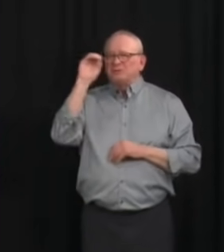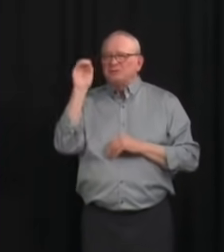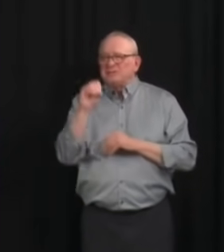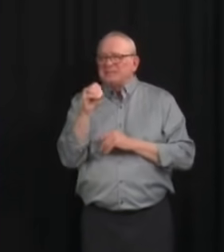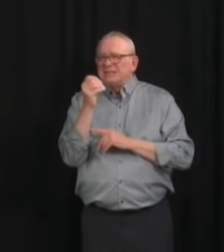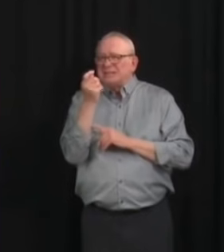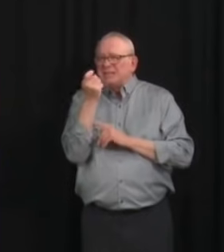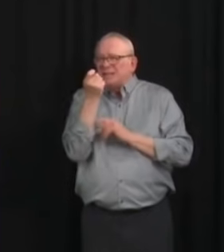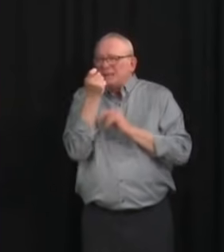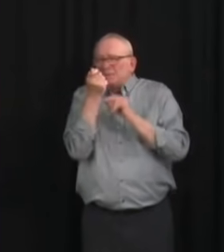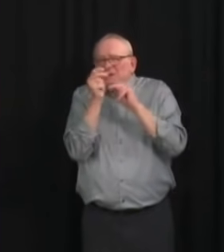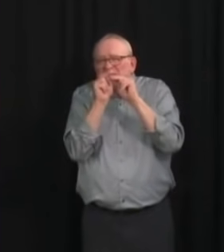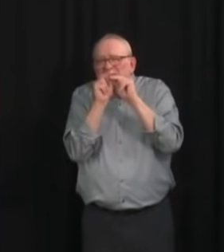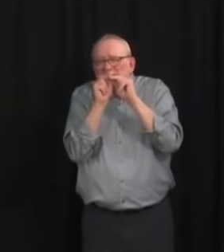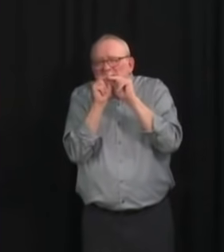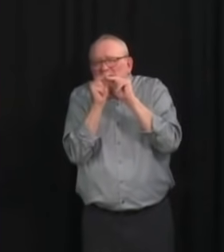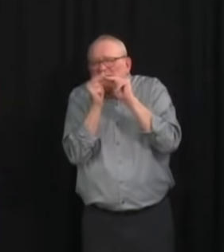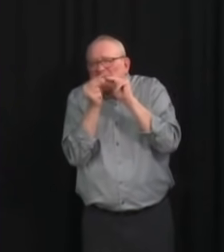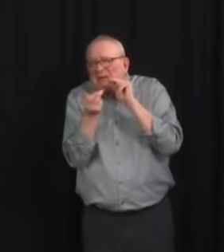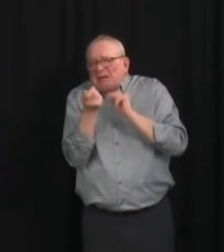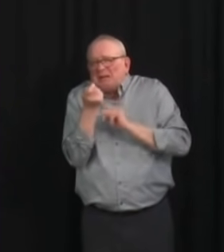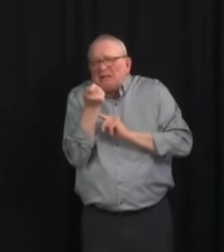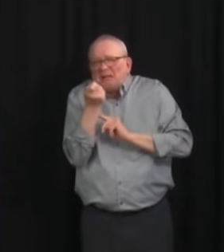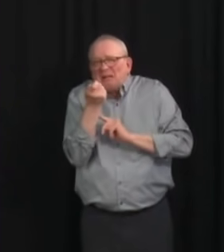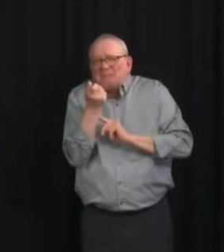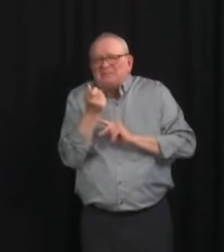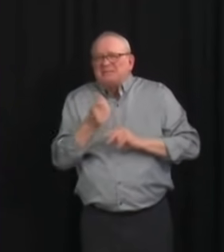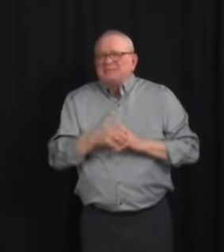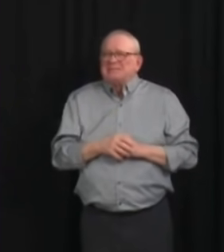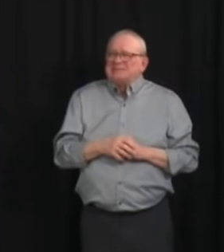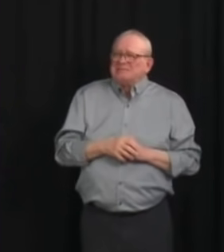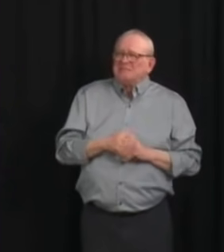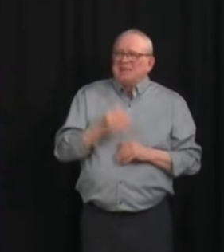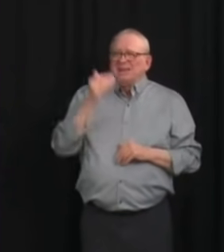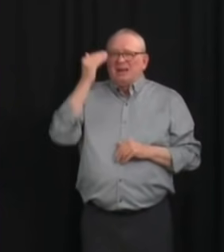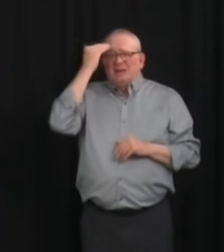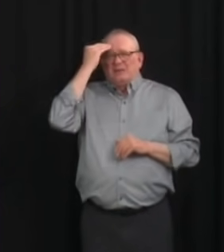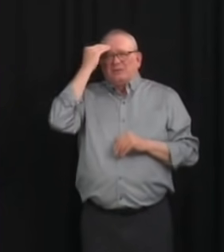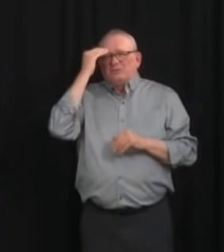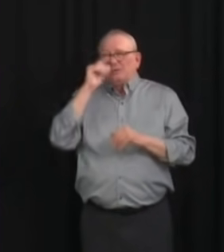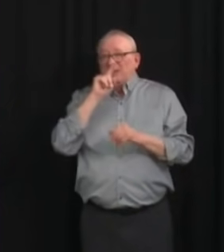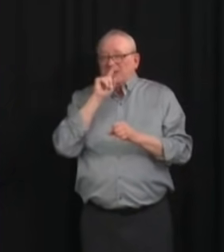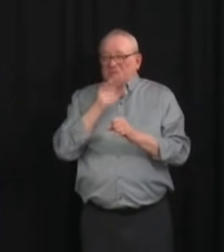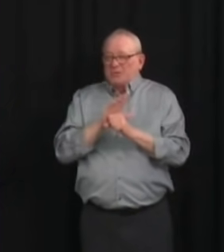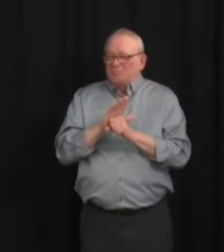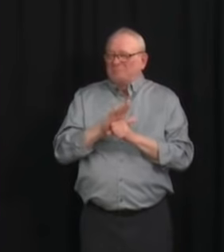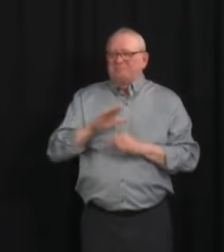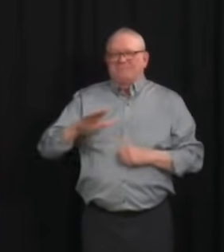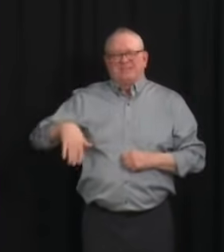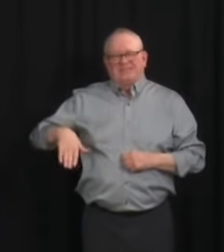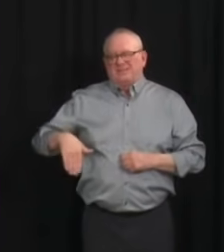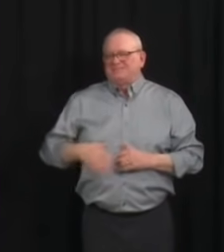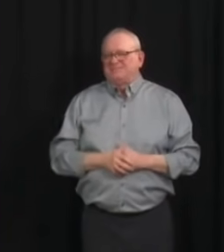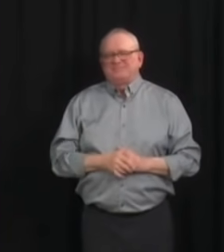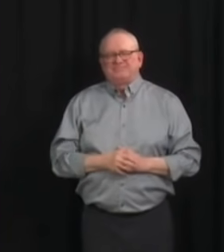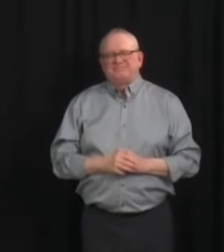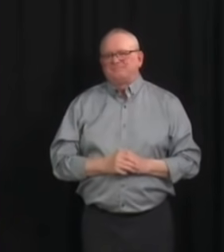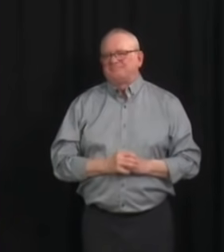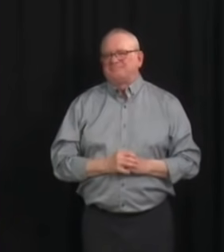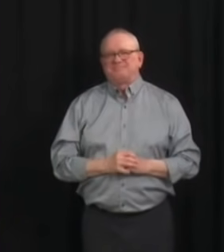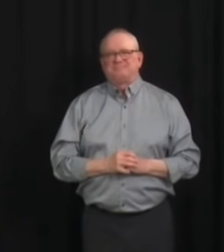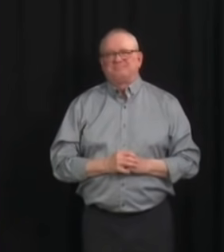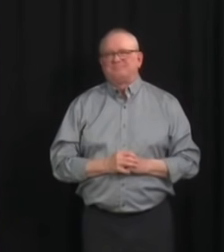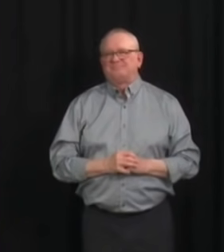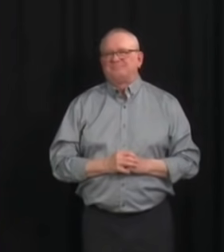So it's too early to take that to the bank. You know, we really,